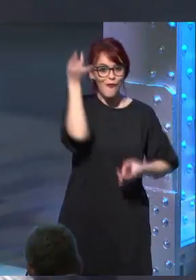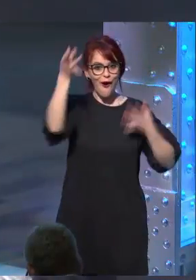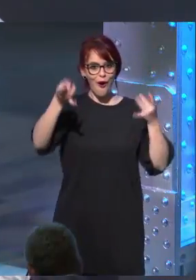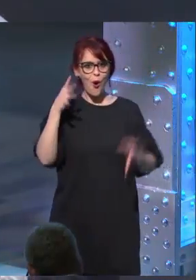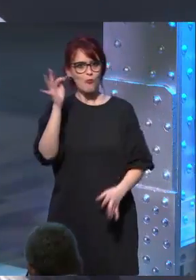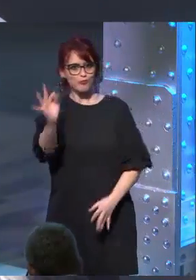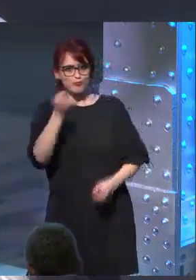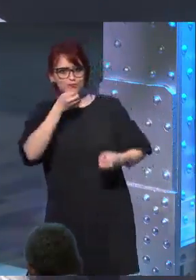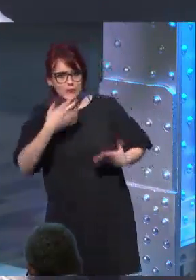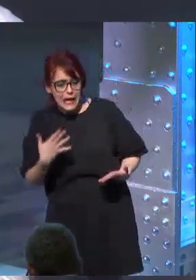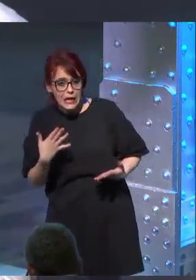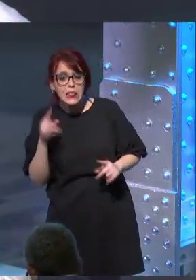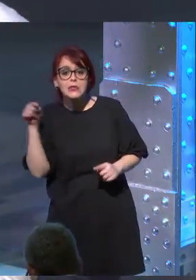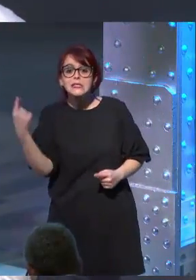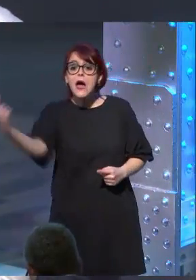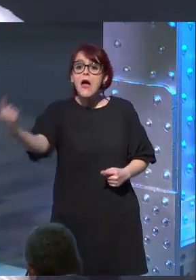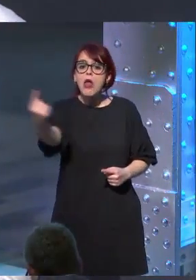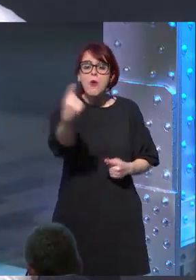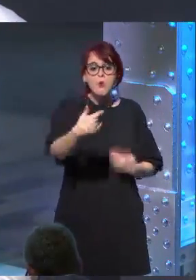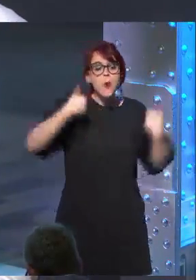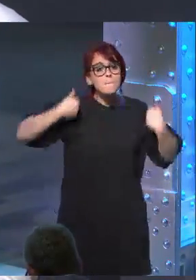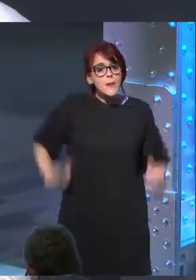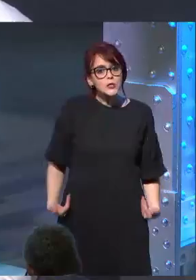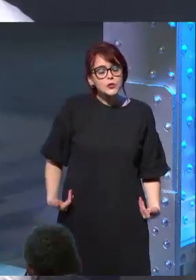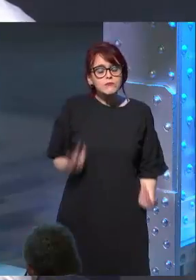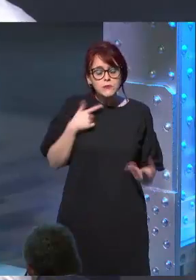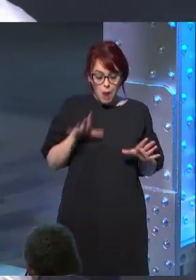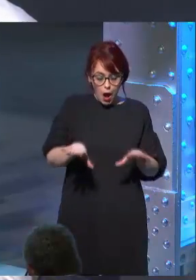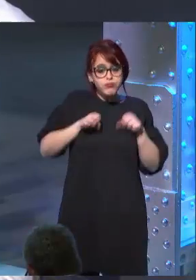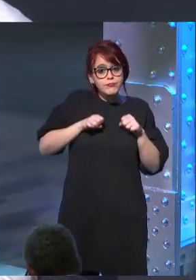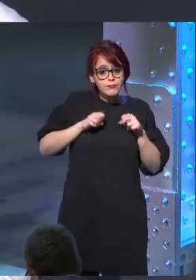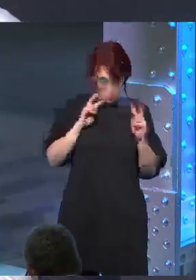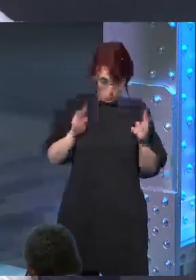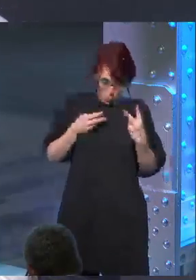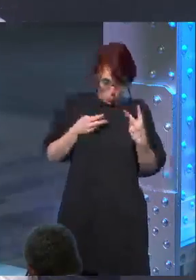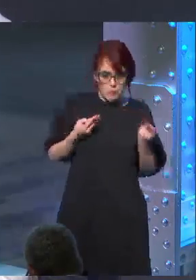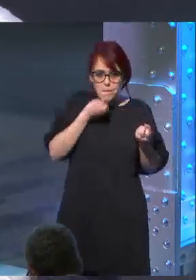the creativity and the positive aspects, and now it's on us